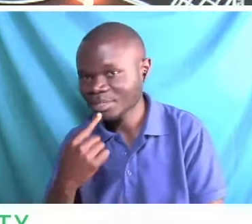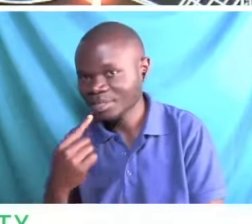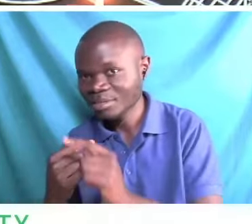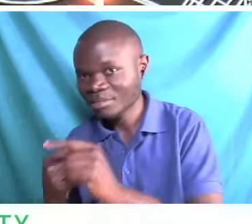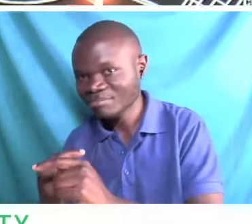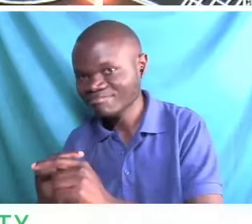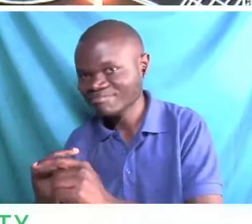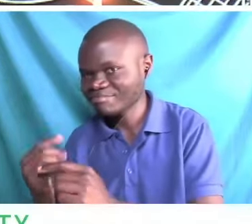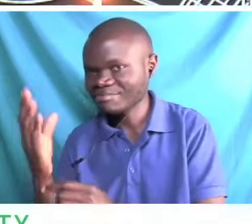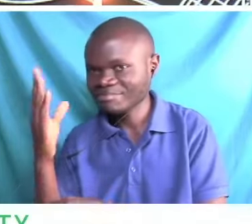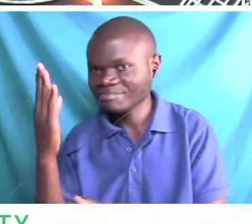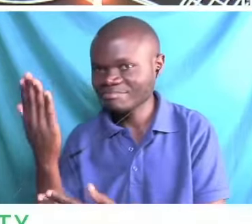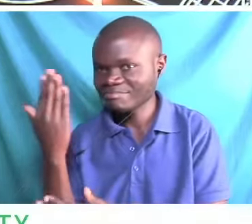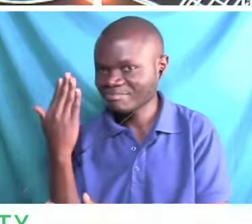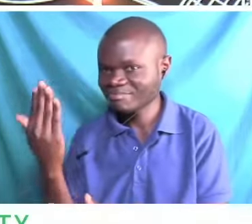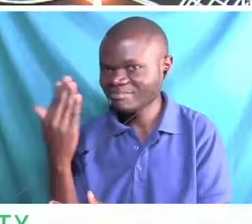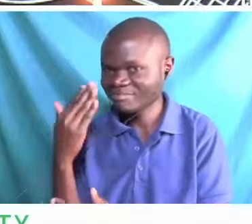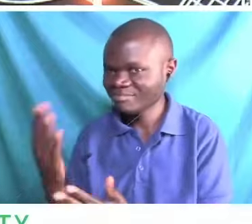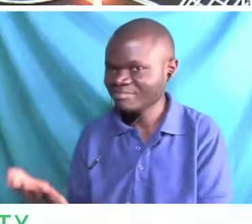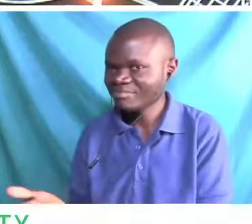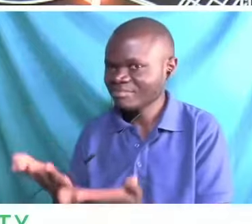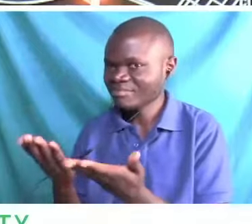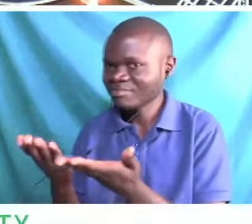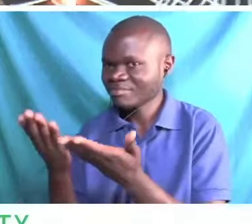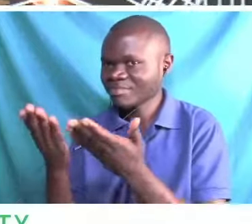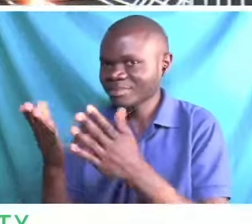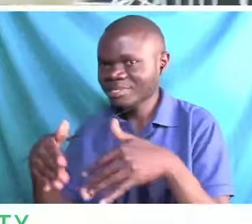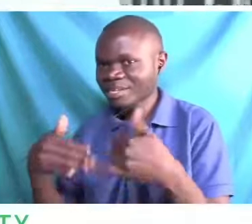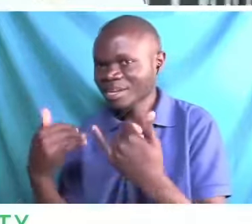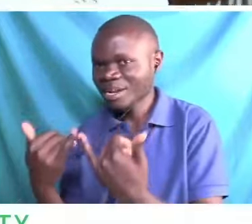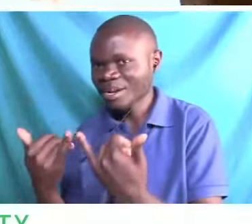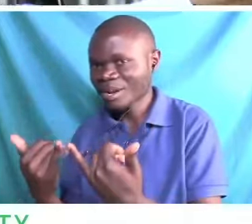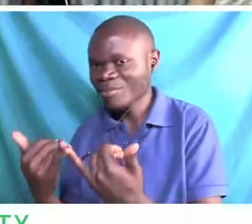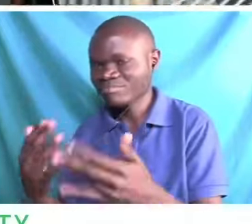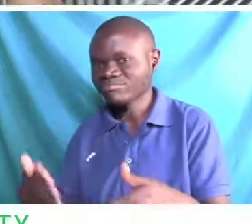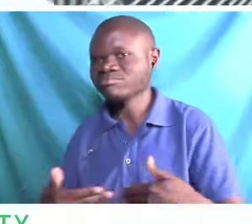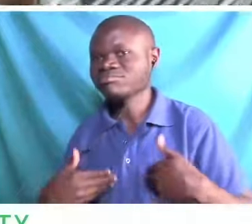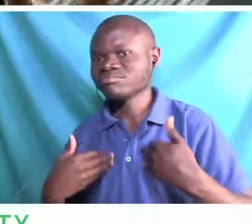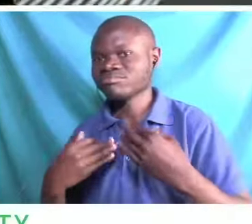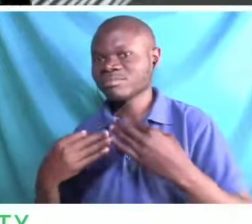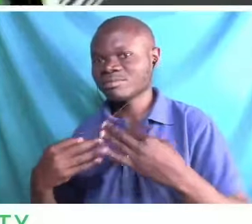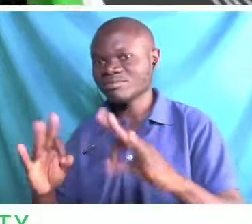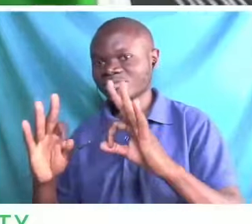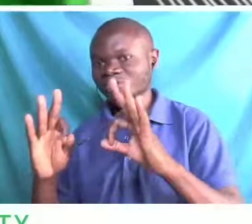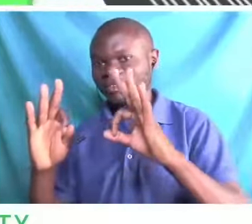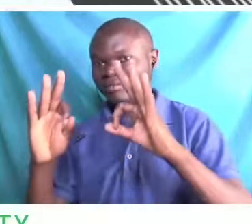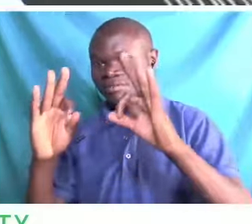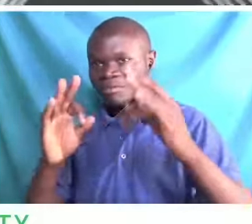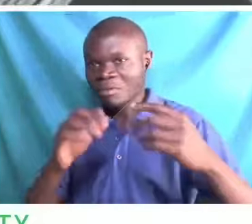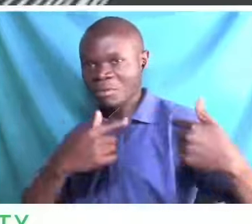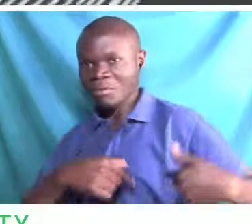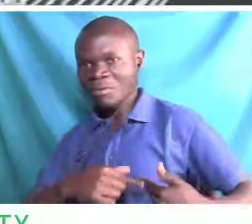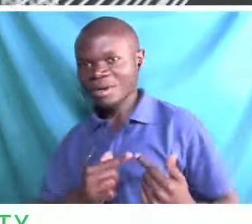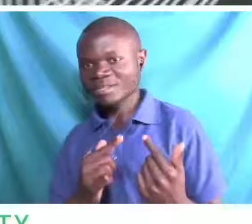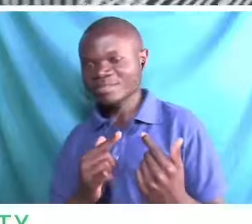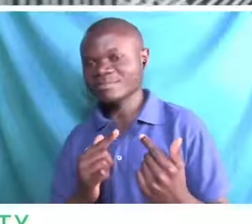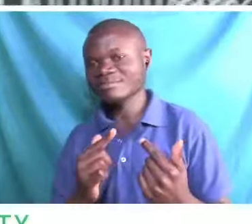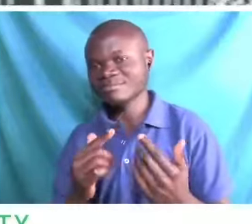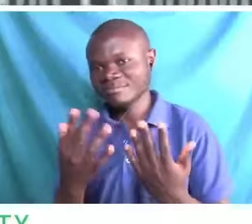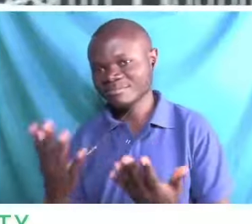since then you have been raised, set your hearts. Set your hearts. And that is where Paul is taking us this morning.